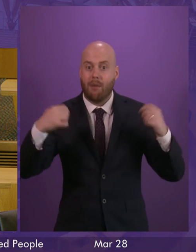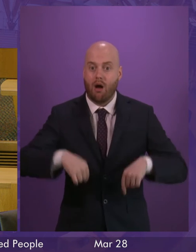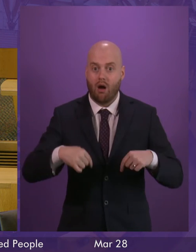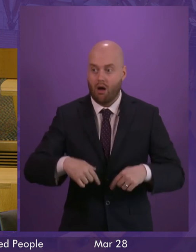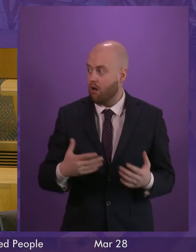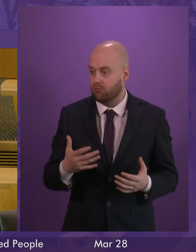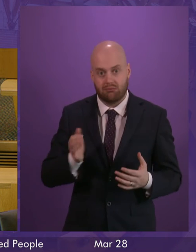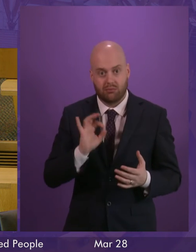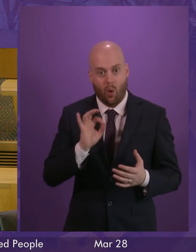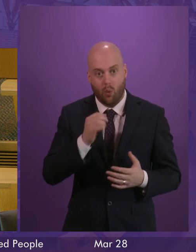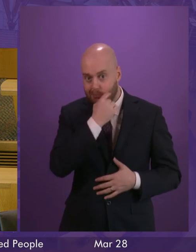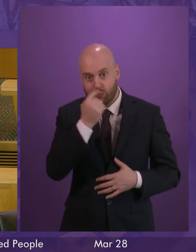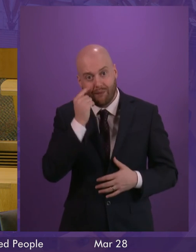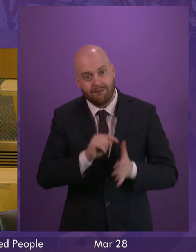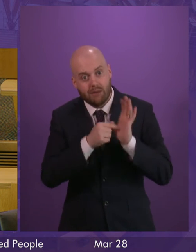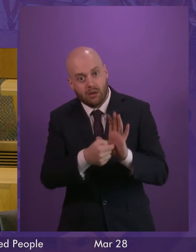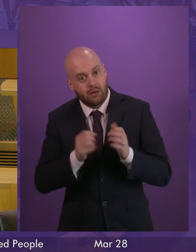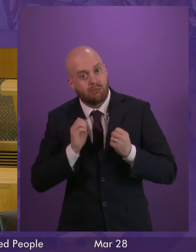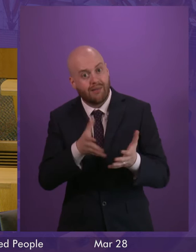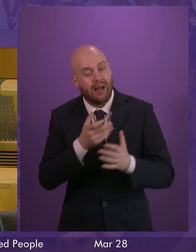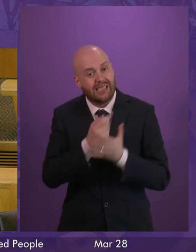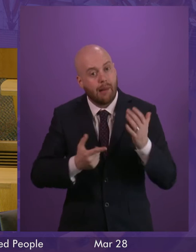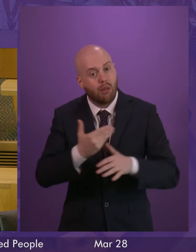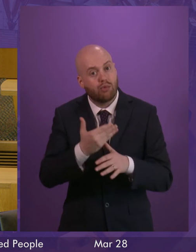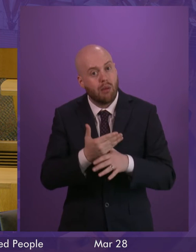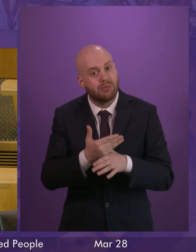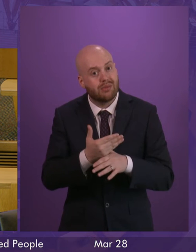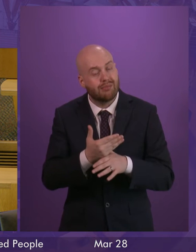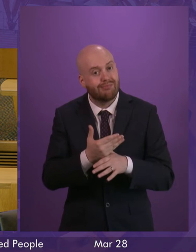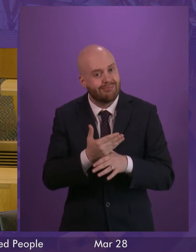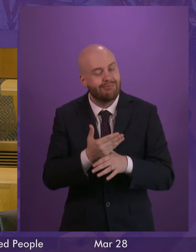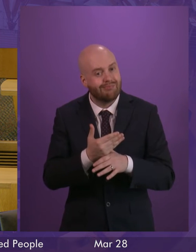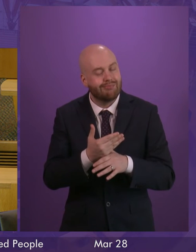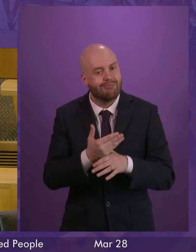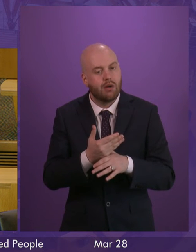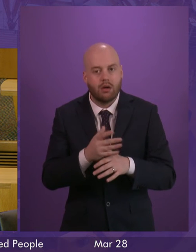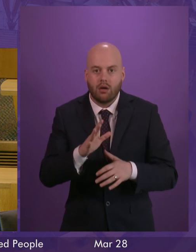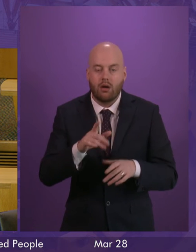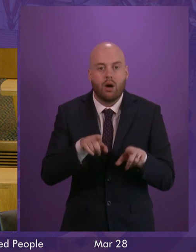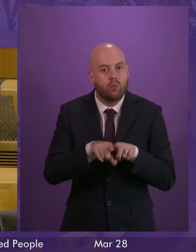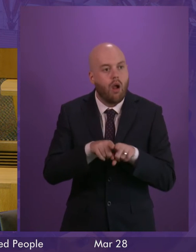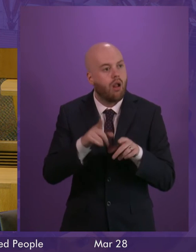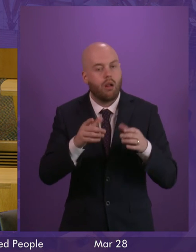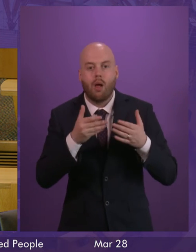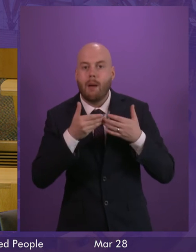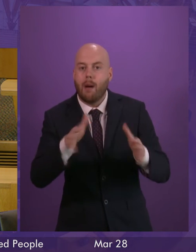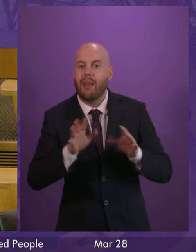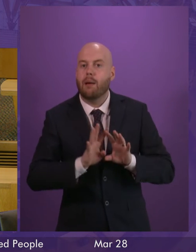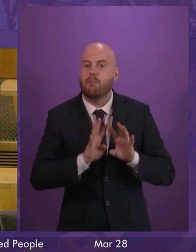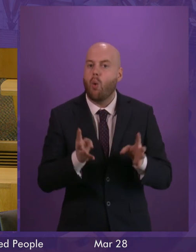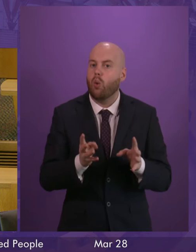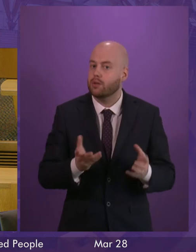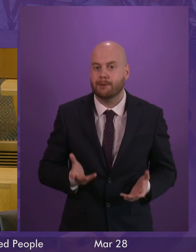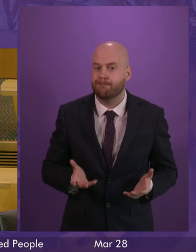it in terms of the rich panoply of mixed abilities in our society, and indeed on things like public boards. It was great